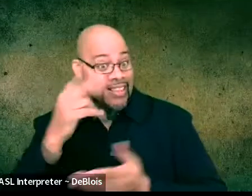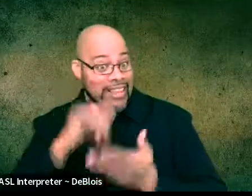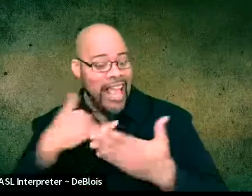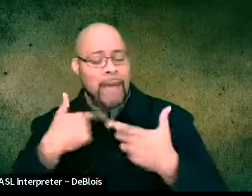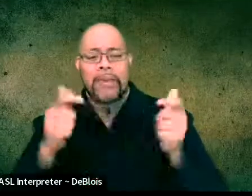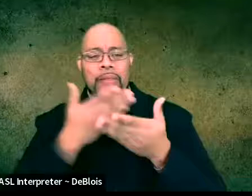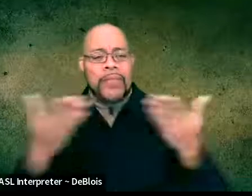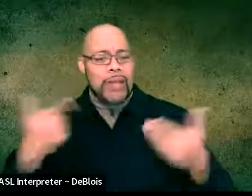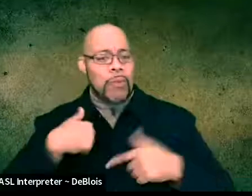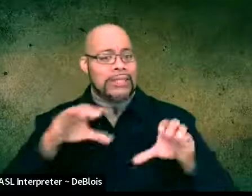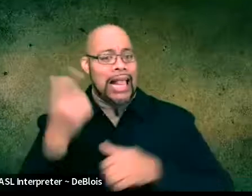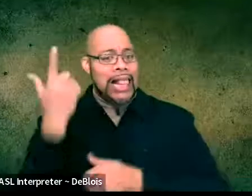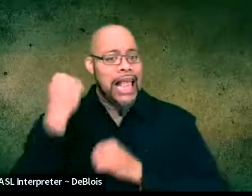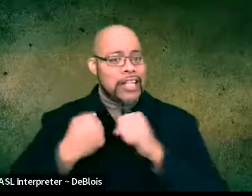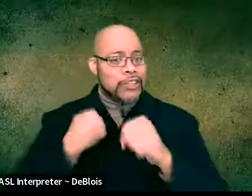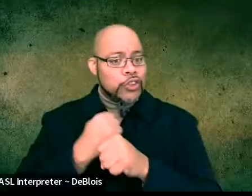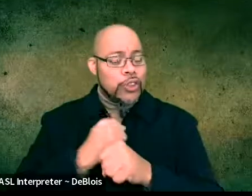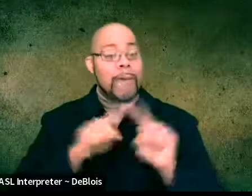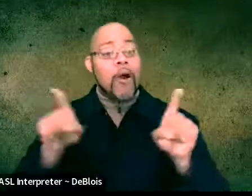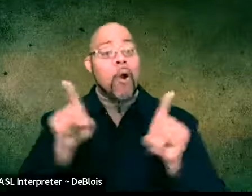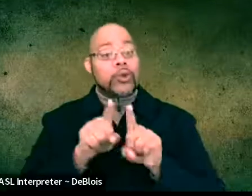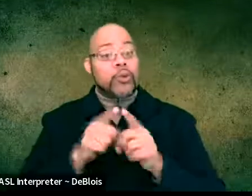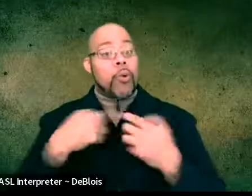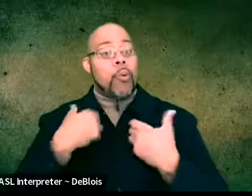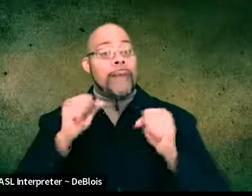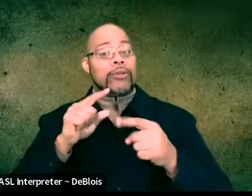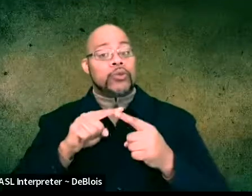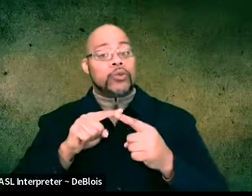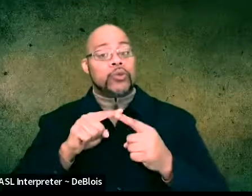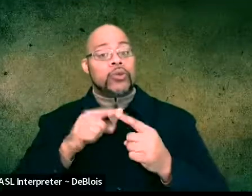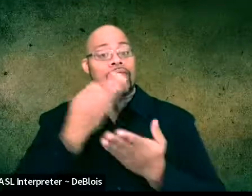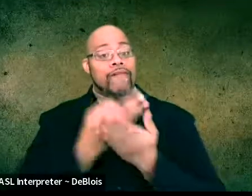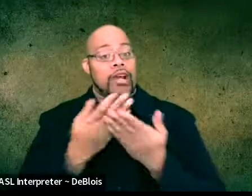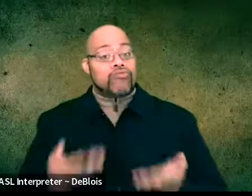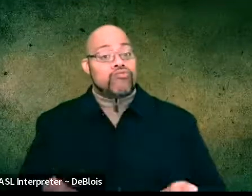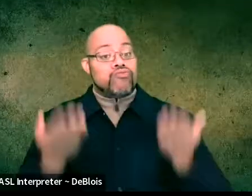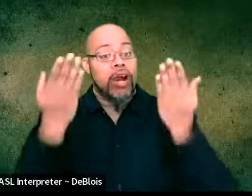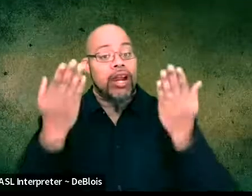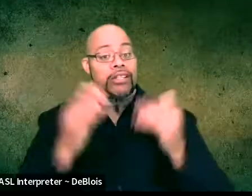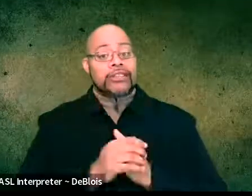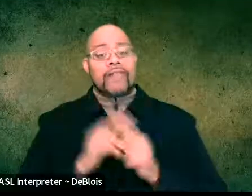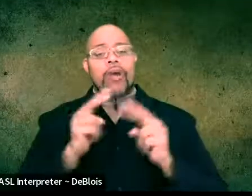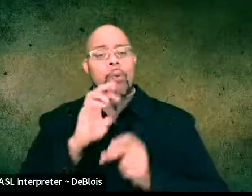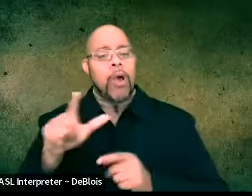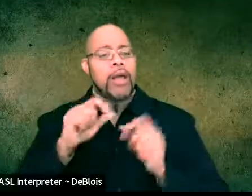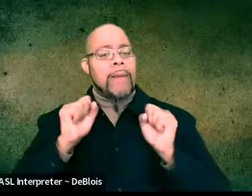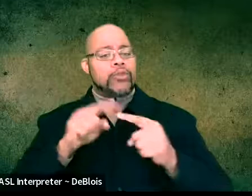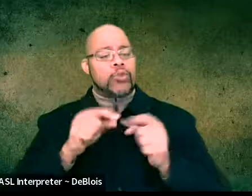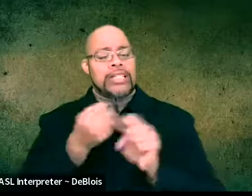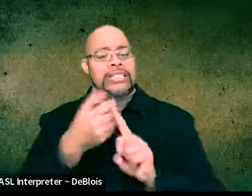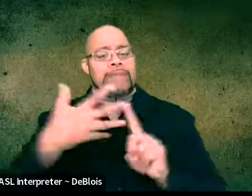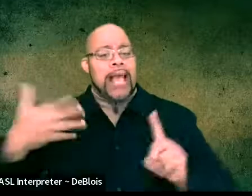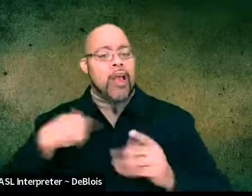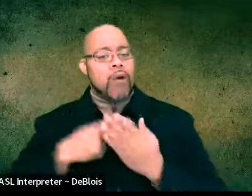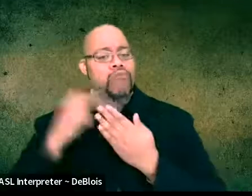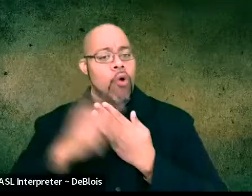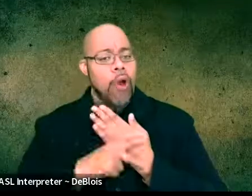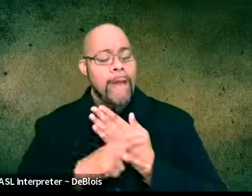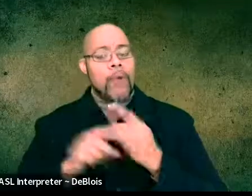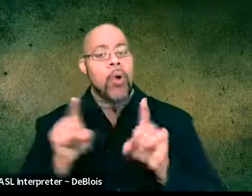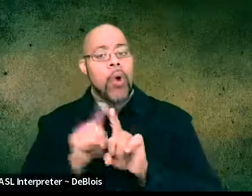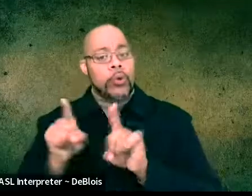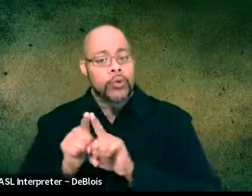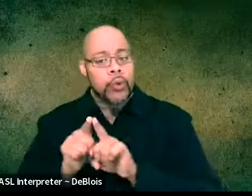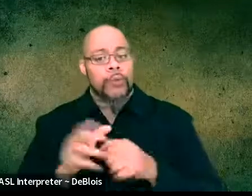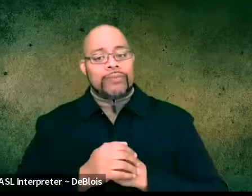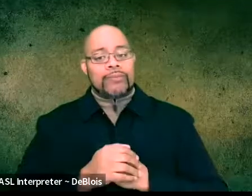things that we did last year, but ultimately we were able to fundraise very well to be able to expand our programming as well